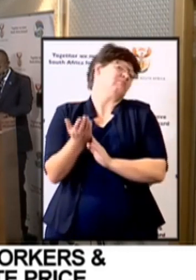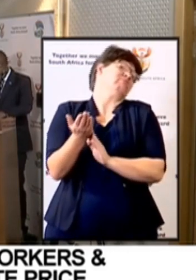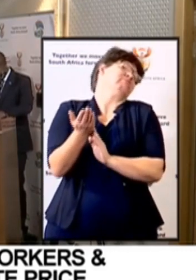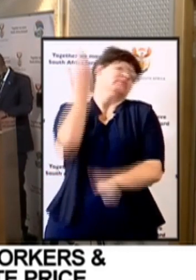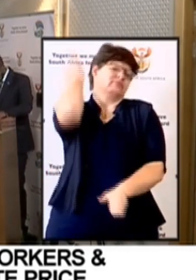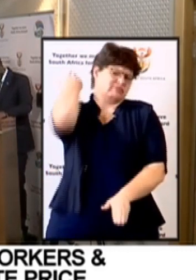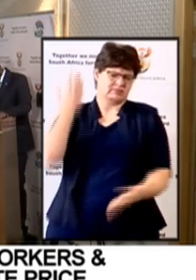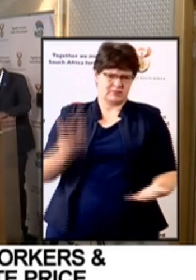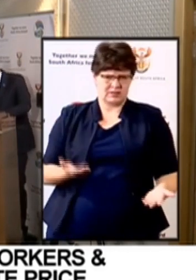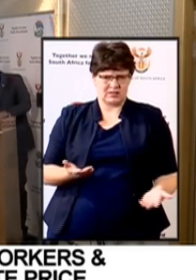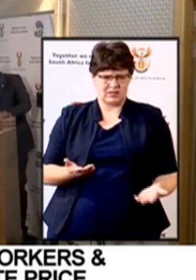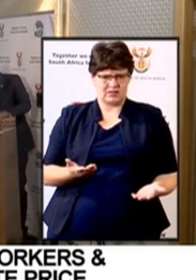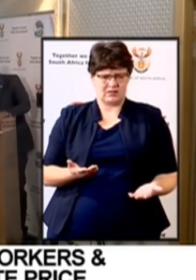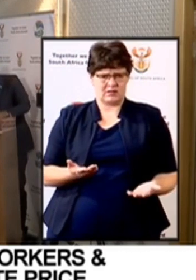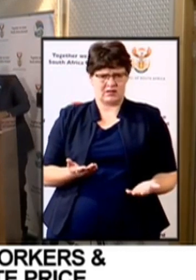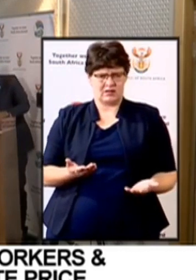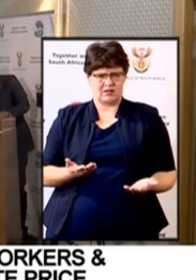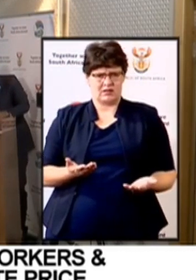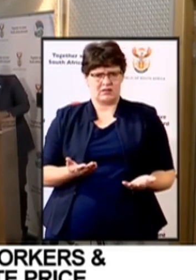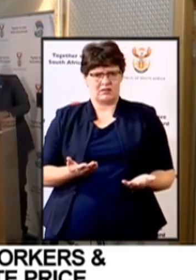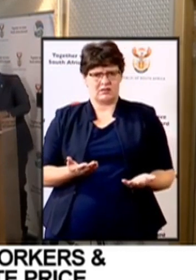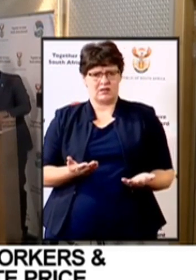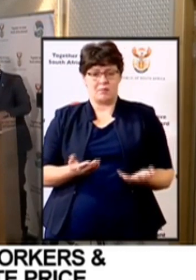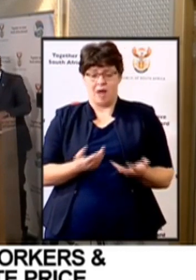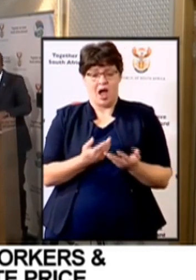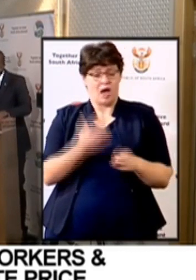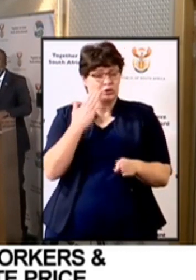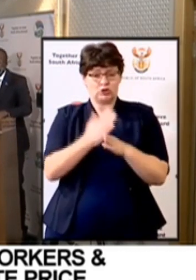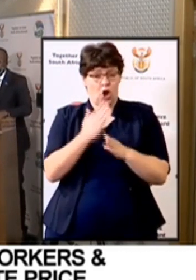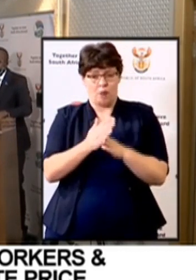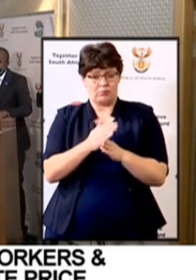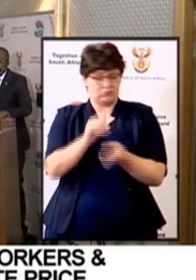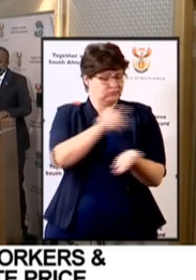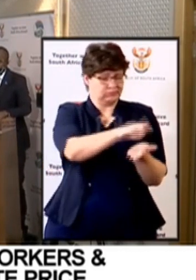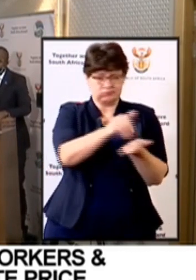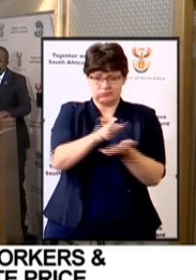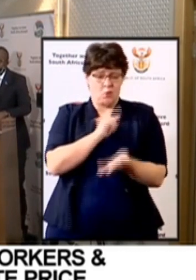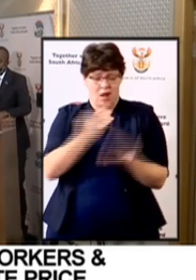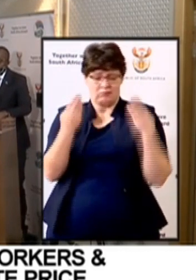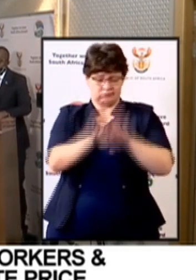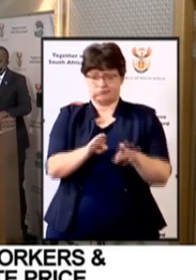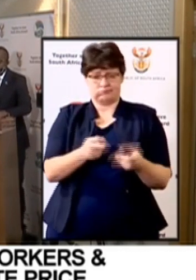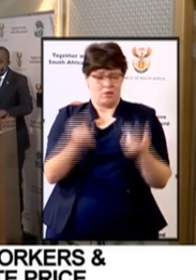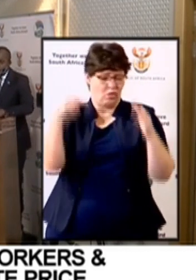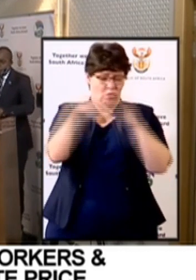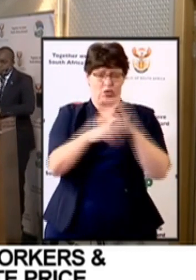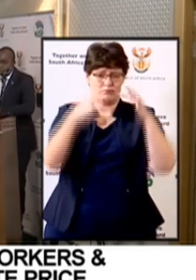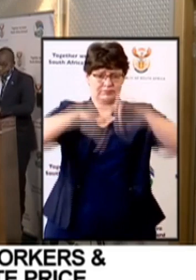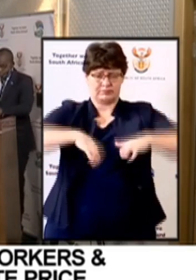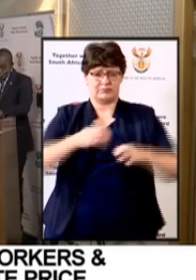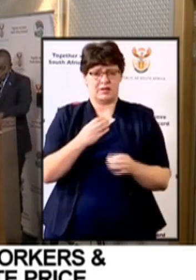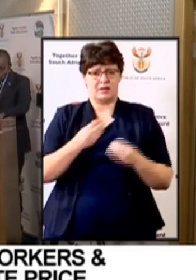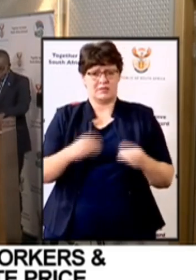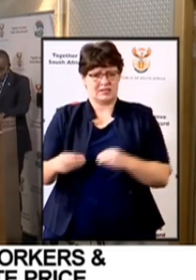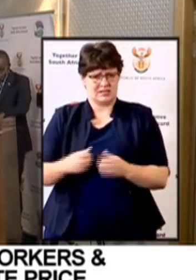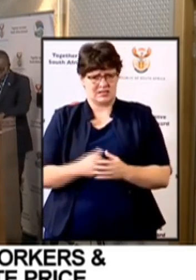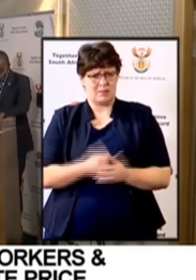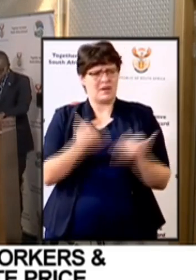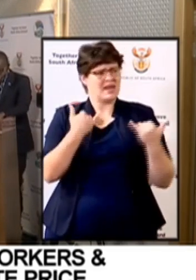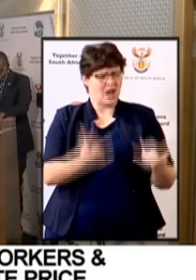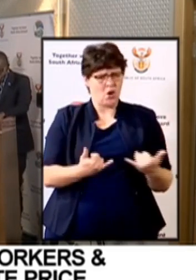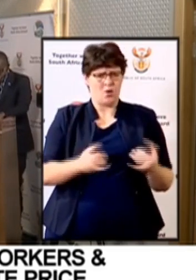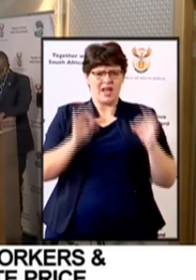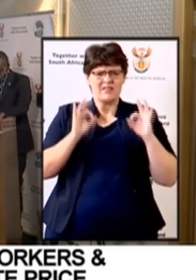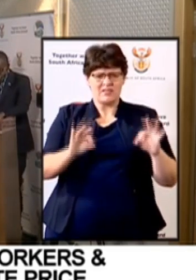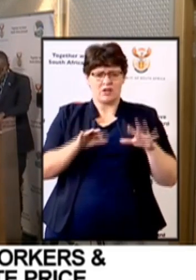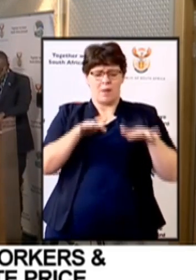right? Jobs are being lost by the thousands, and the private sector is saying we need to go now. But here you talk about efficiency